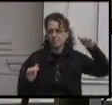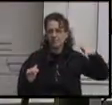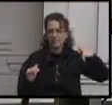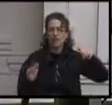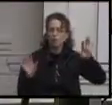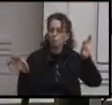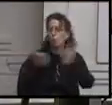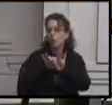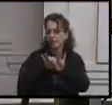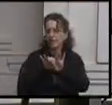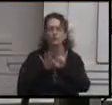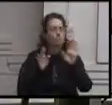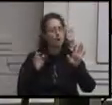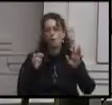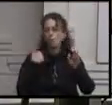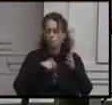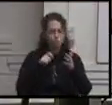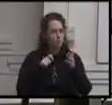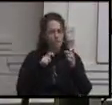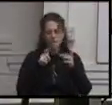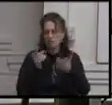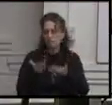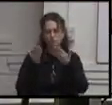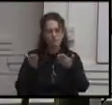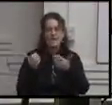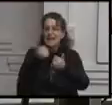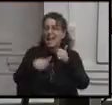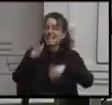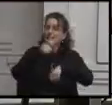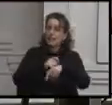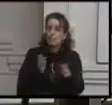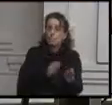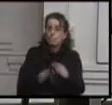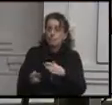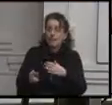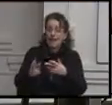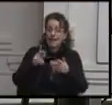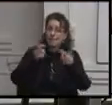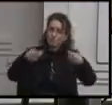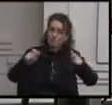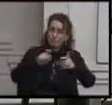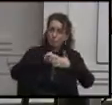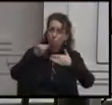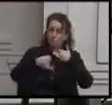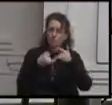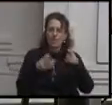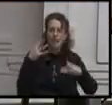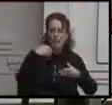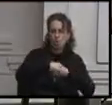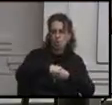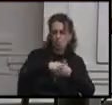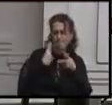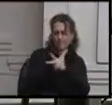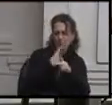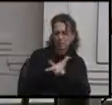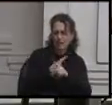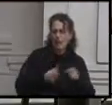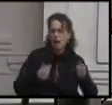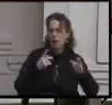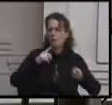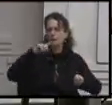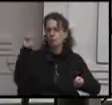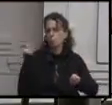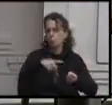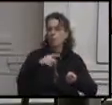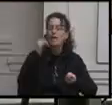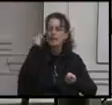that calculation be done so that when decisions are made, the lowest impact to the taxpayer is